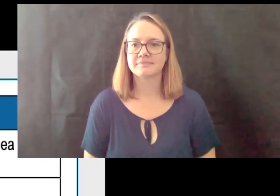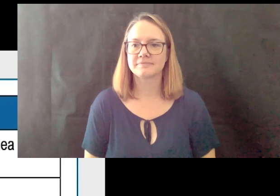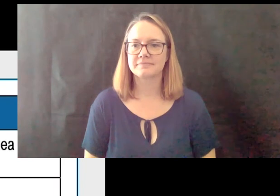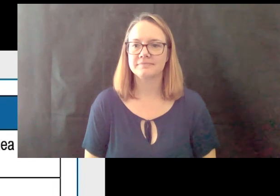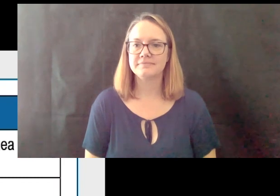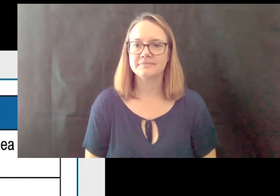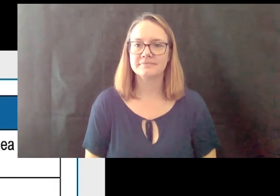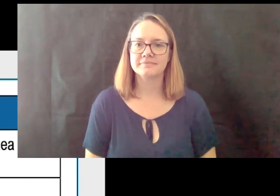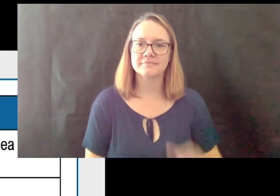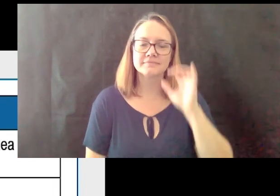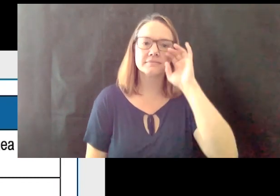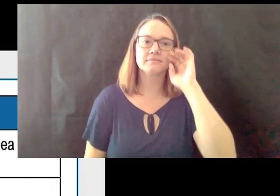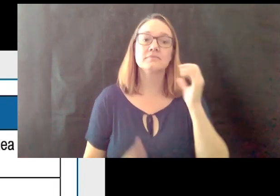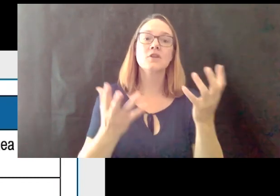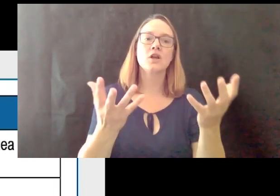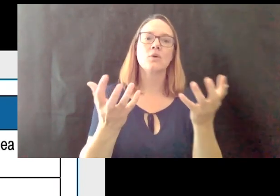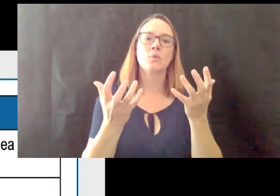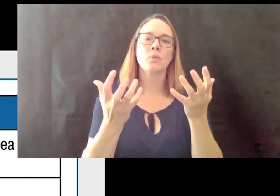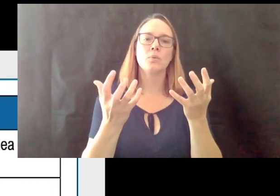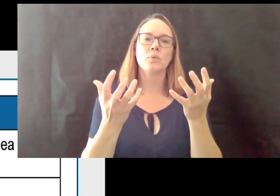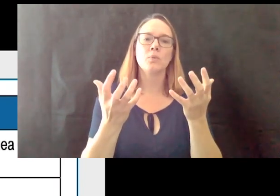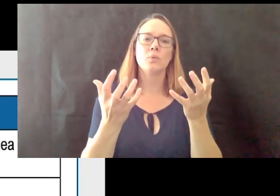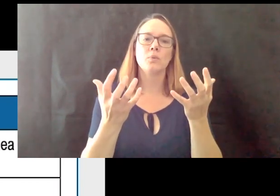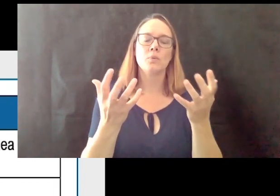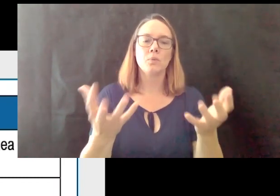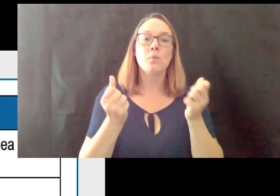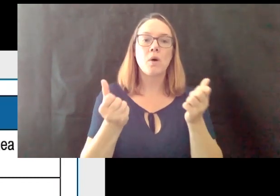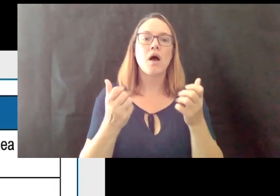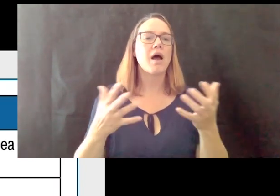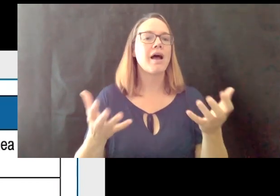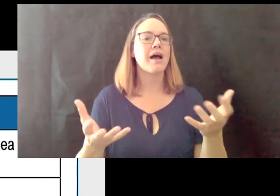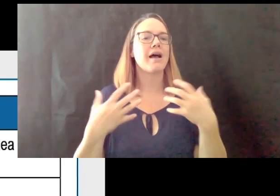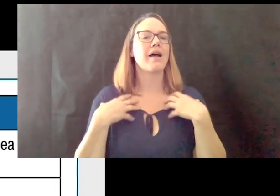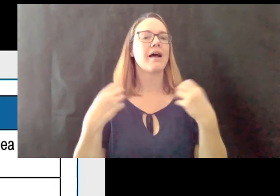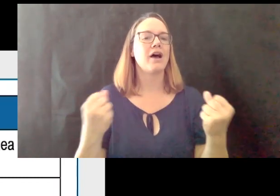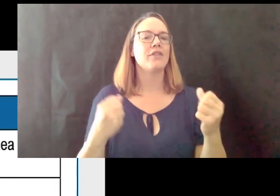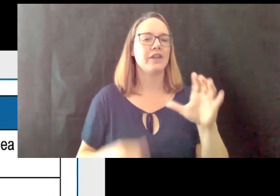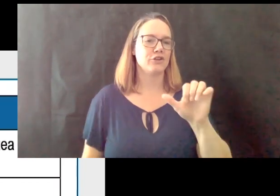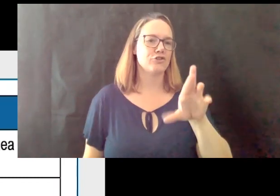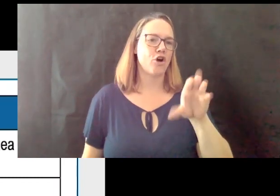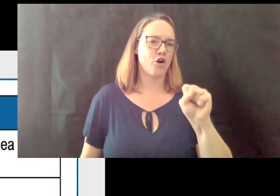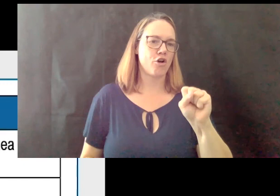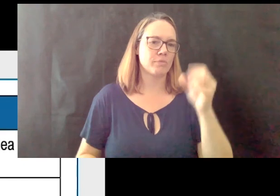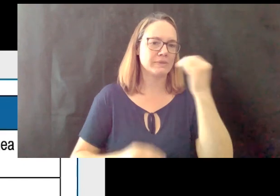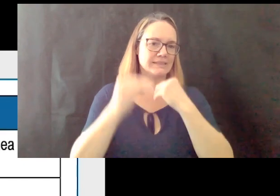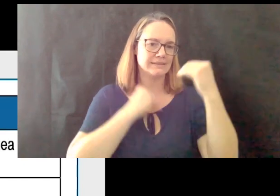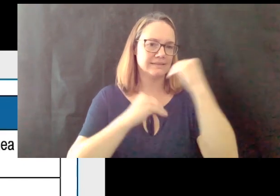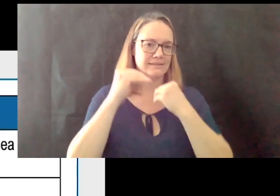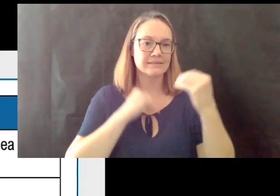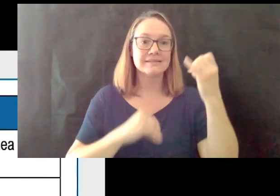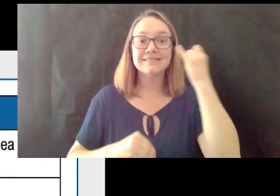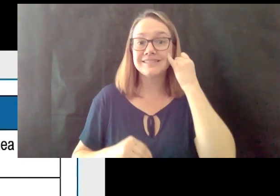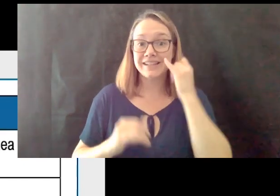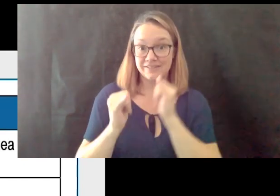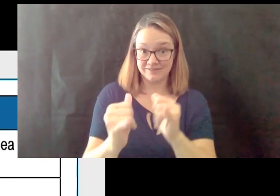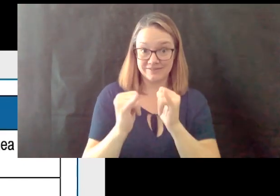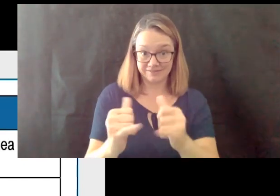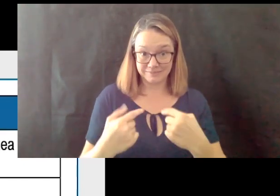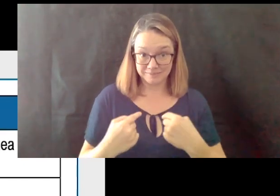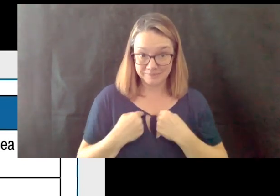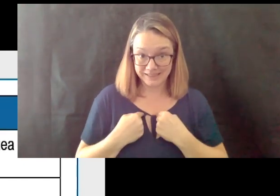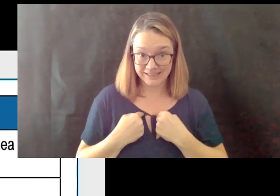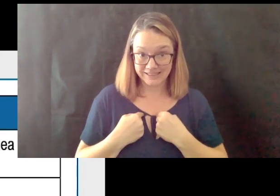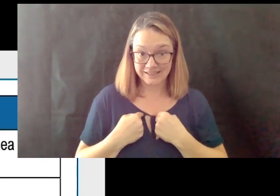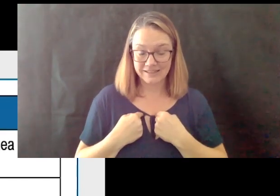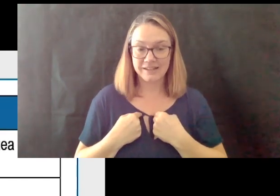slide, we want to talk about means of optimizing healthy carbohydrate intake. And